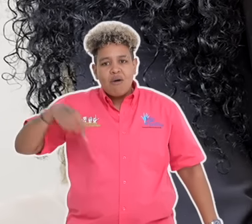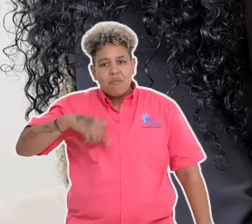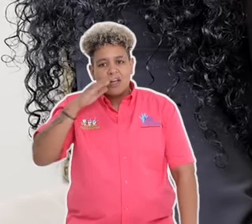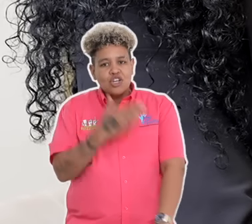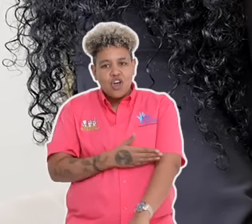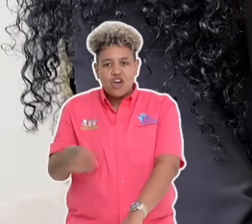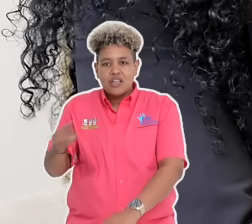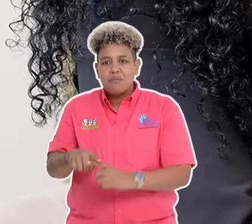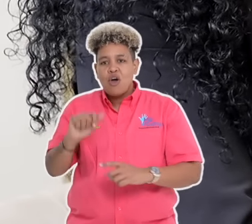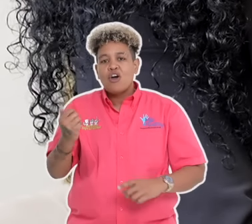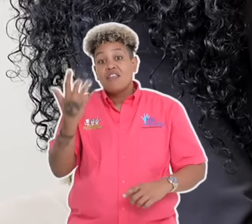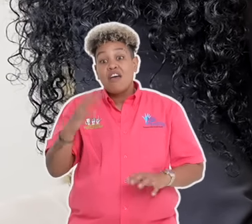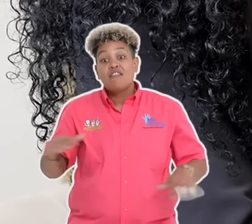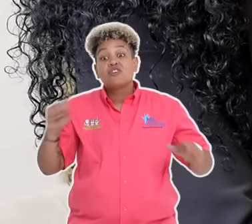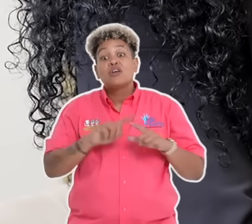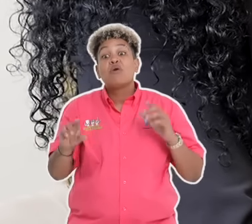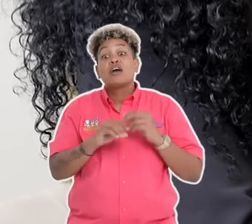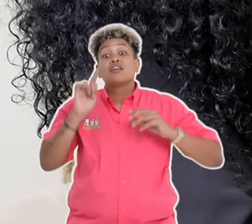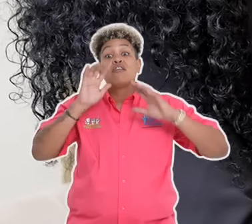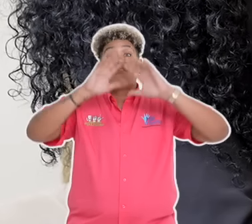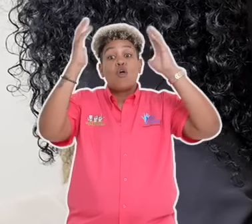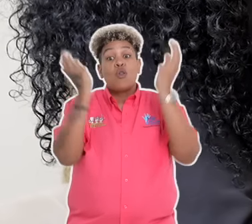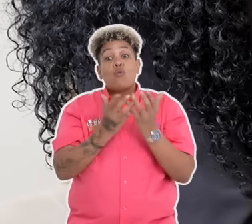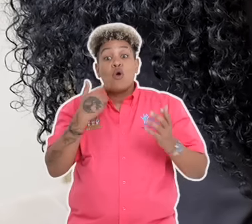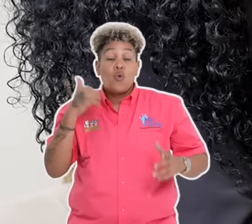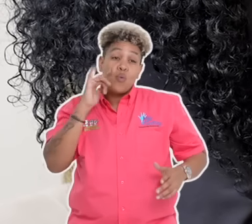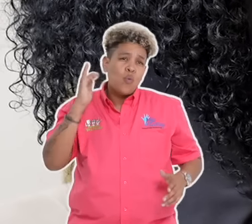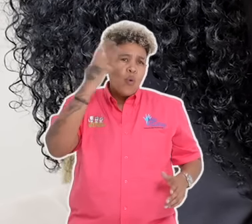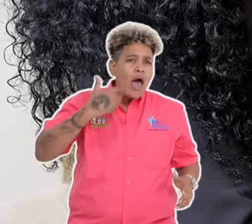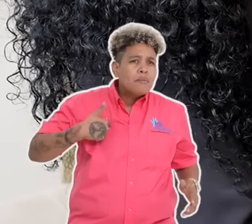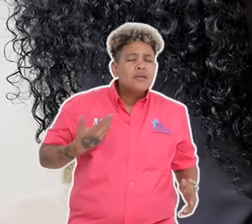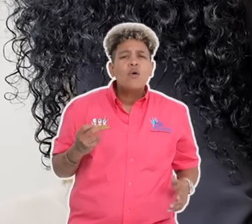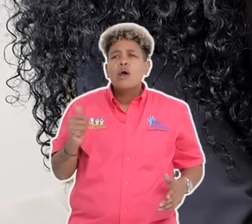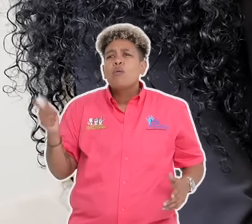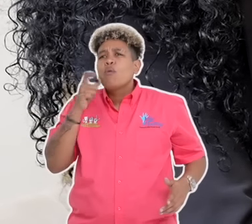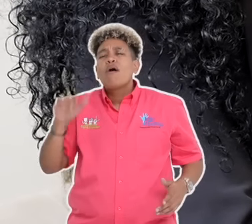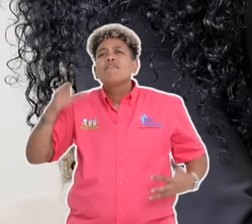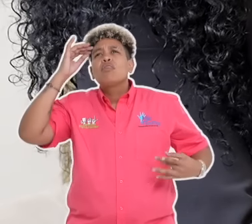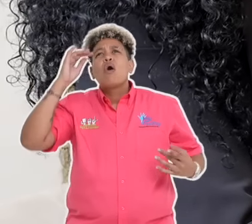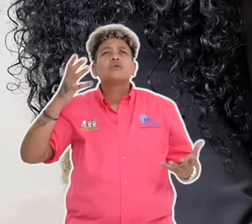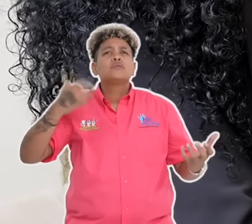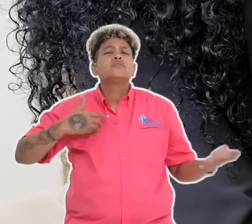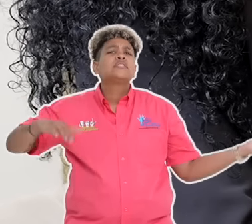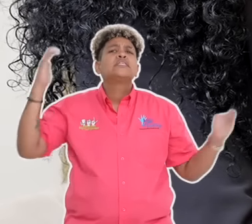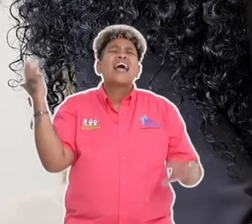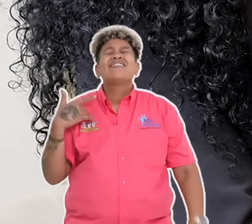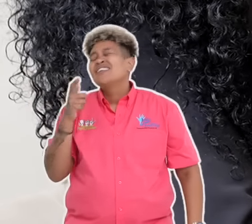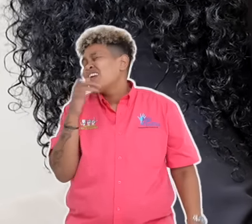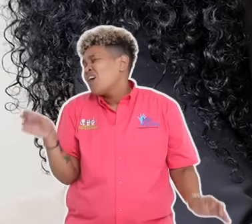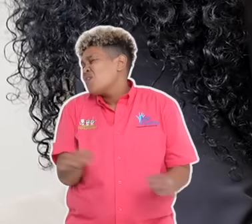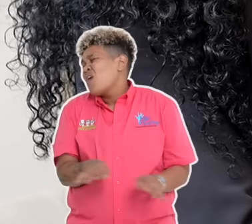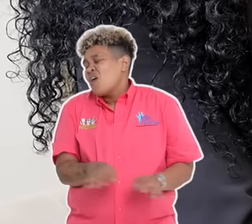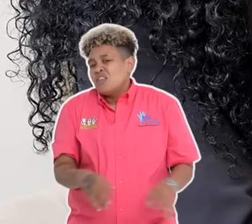not just for her and all the rest of my five children, but also for the world and young women who look like me or anyone who has ever had the thoughts